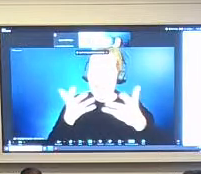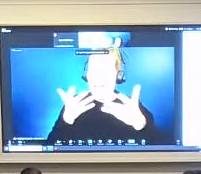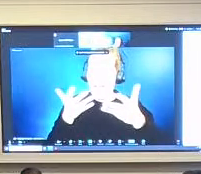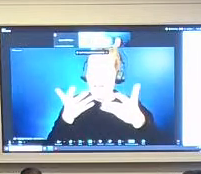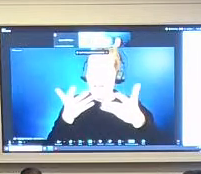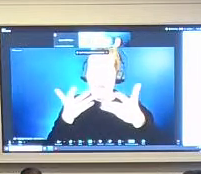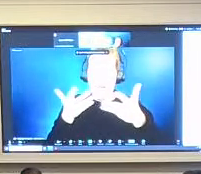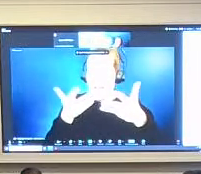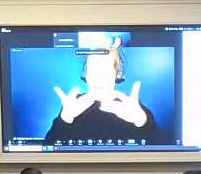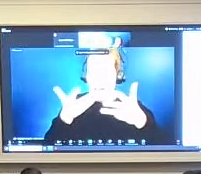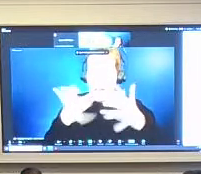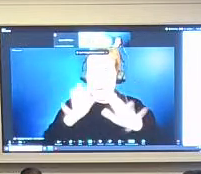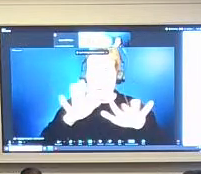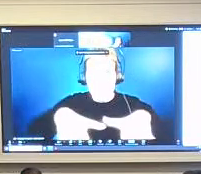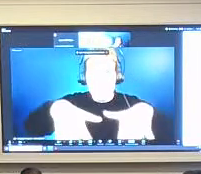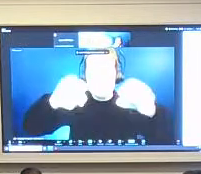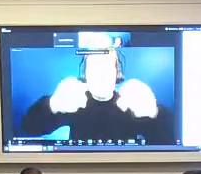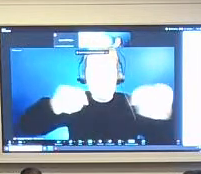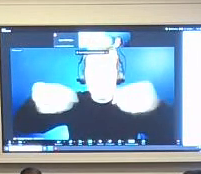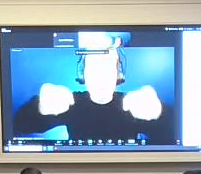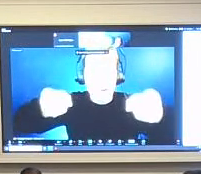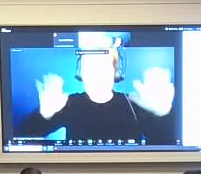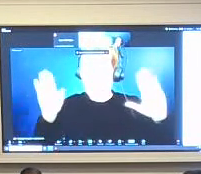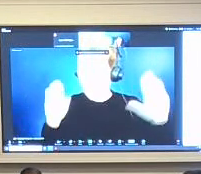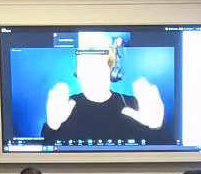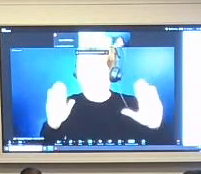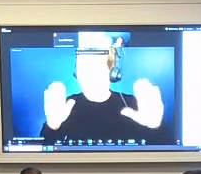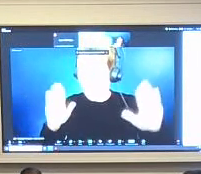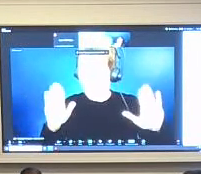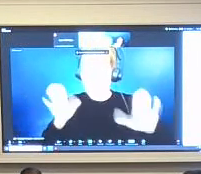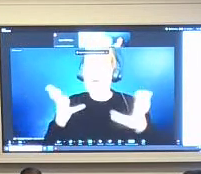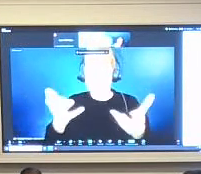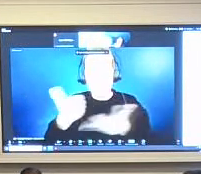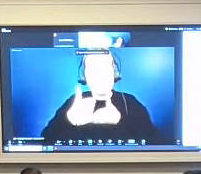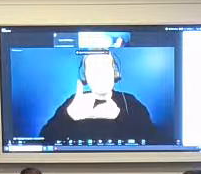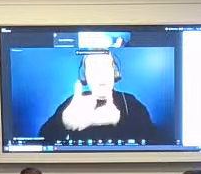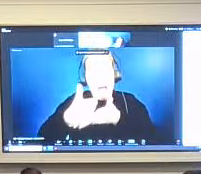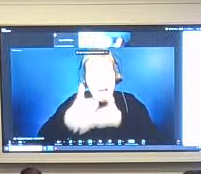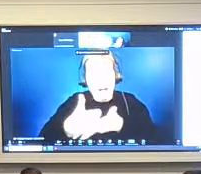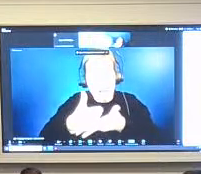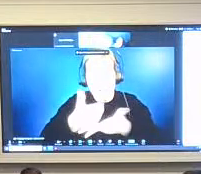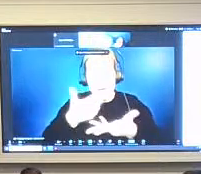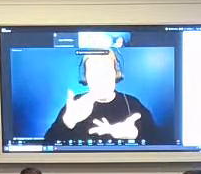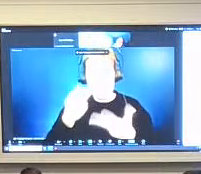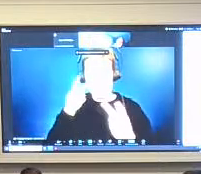much as possible in trying to correct some of these very, very